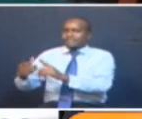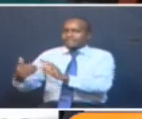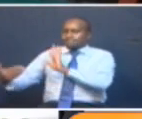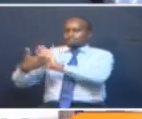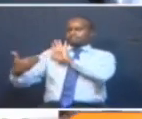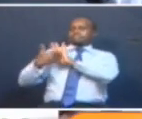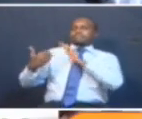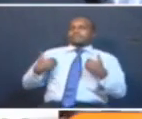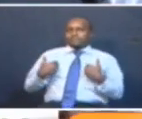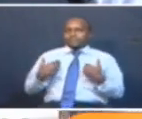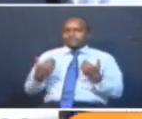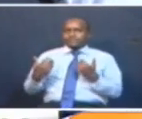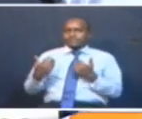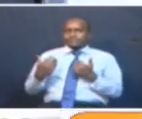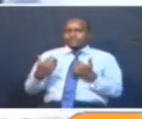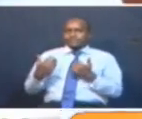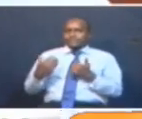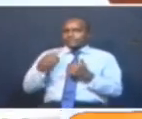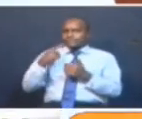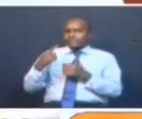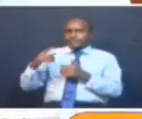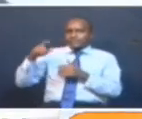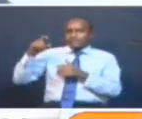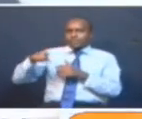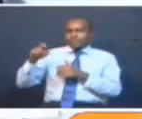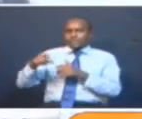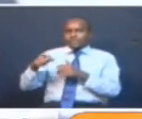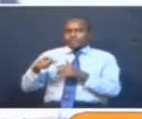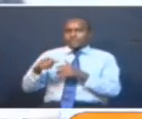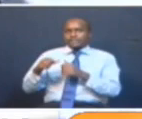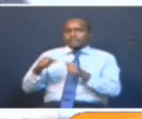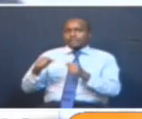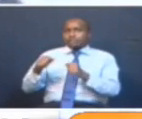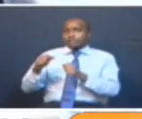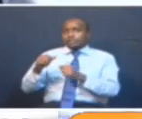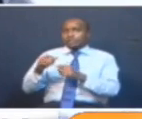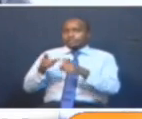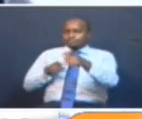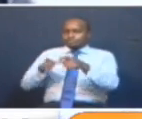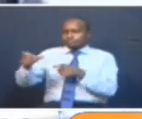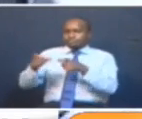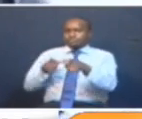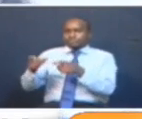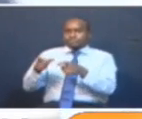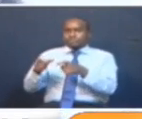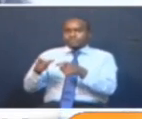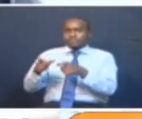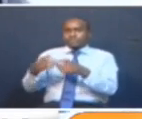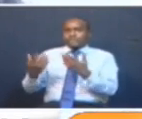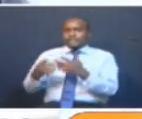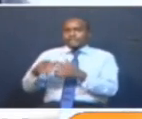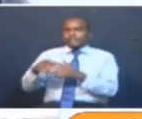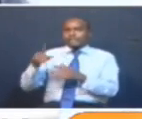Yes. You know, and you know, it's been said that we need a benevolent dictator. We need a Lee Kuan Yew or a Paul